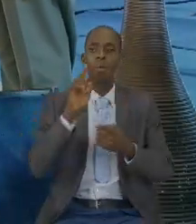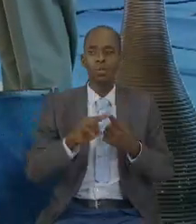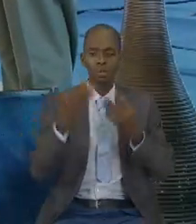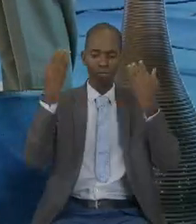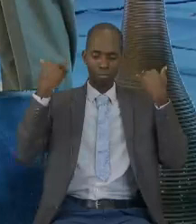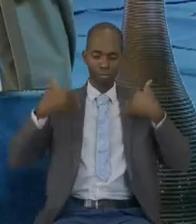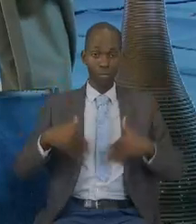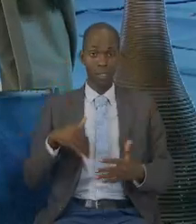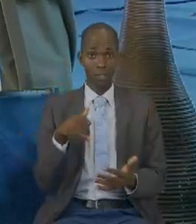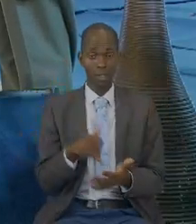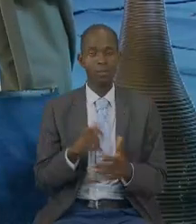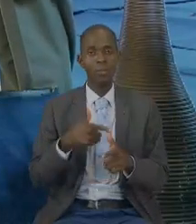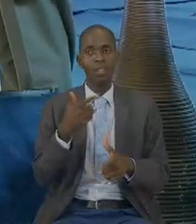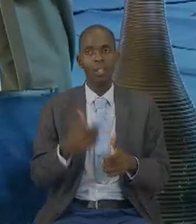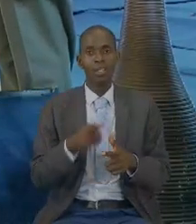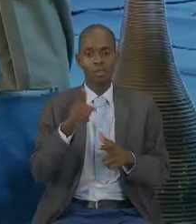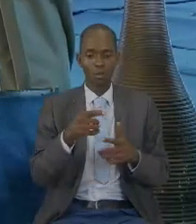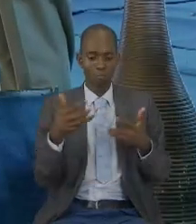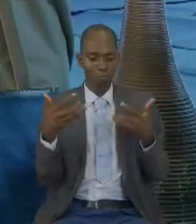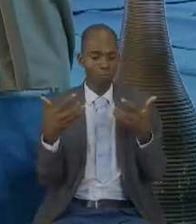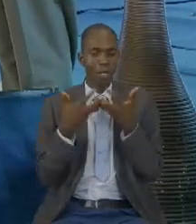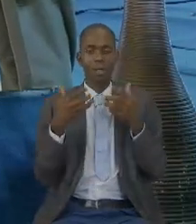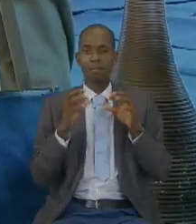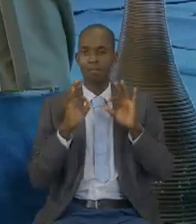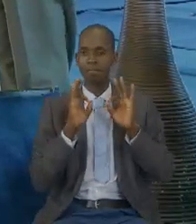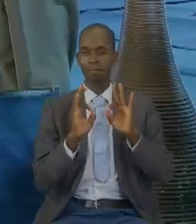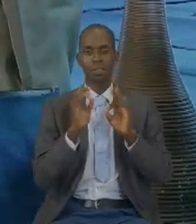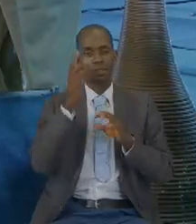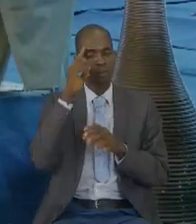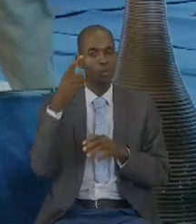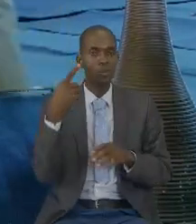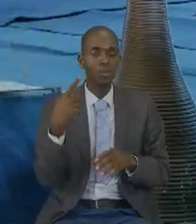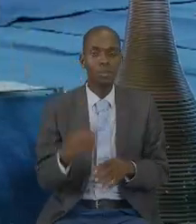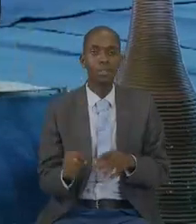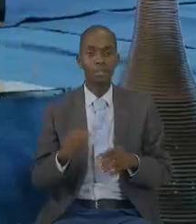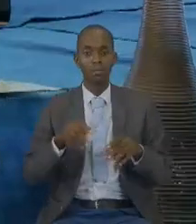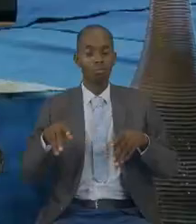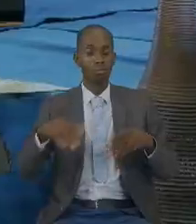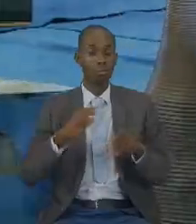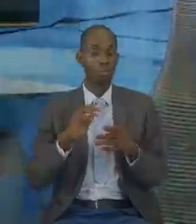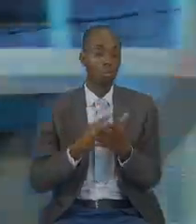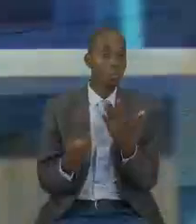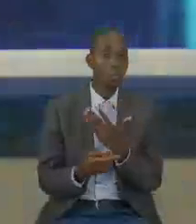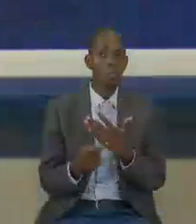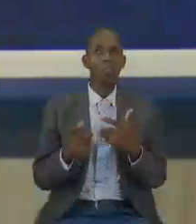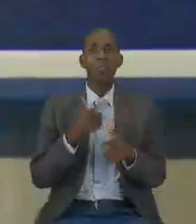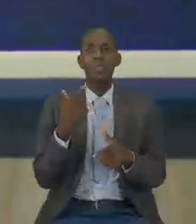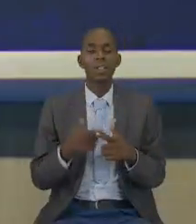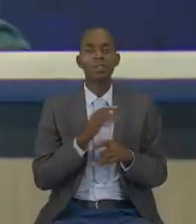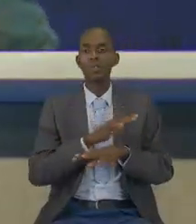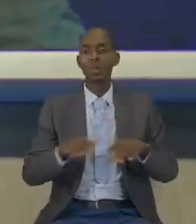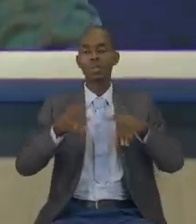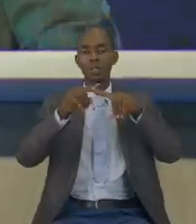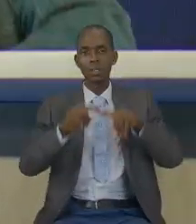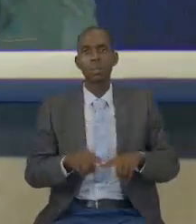on, then you fit the occasion and you fit the situation there. Don't rely on